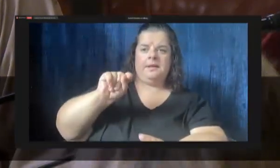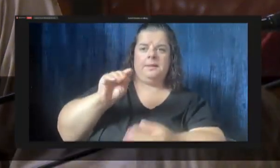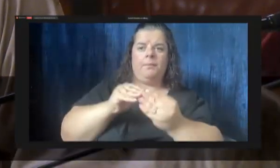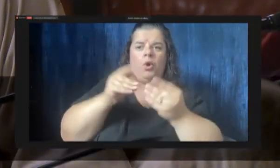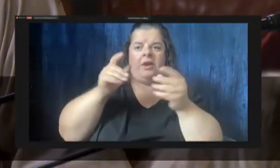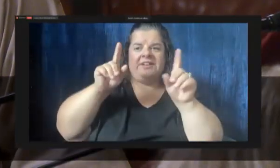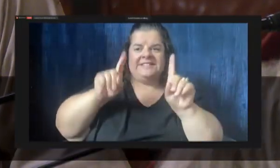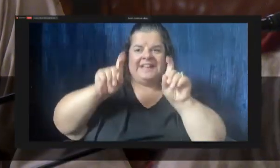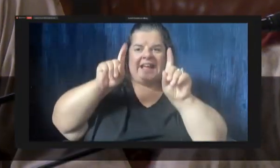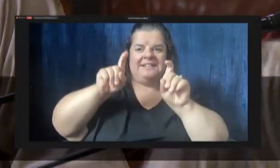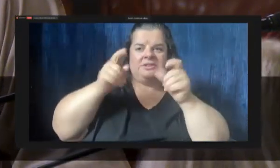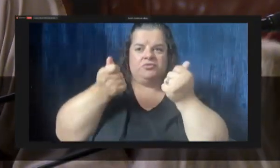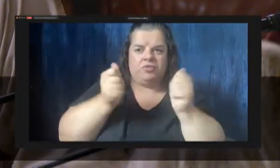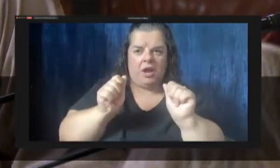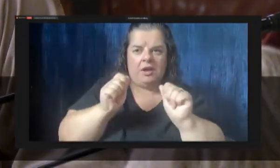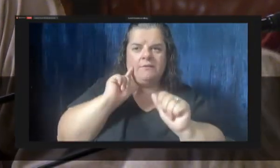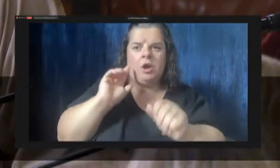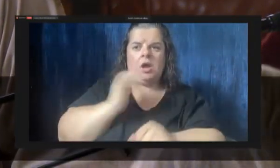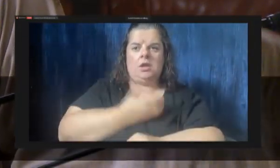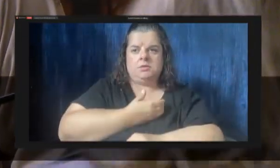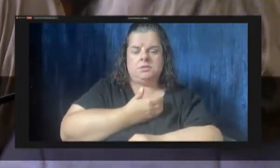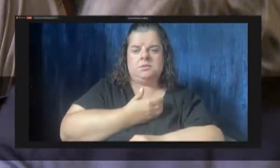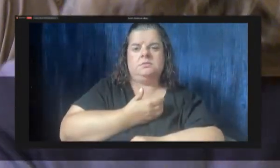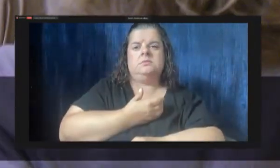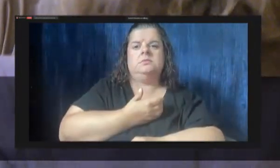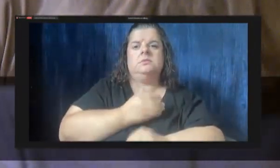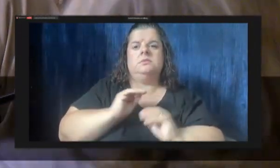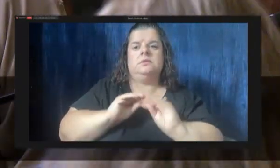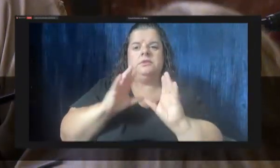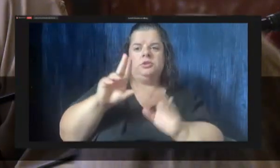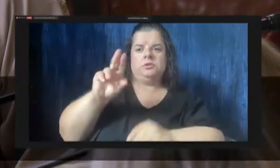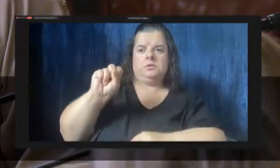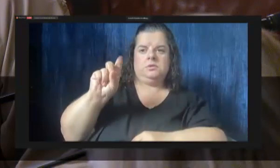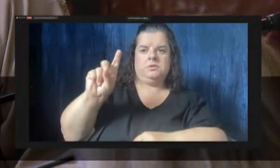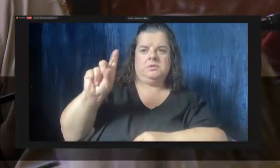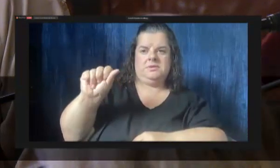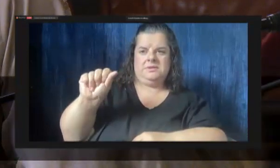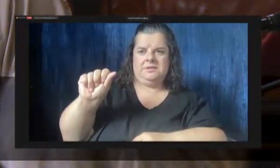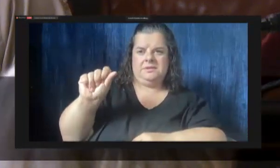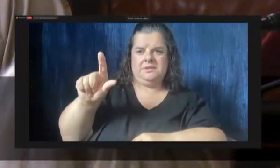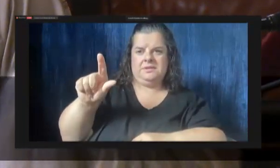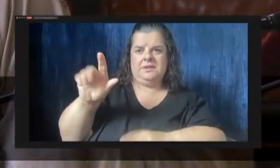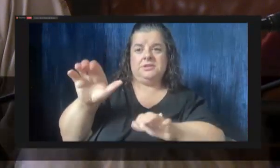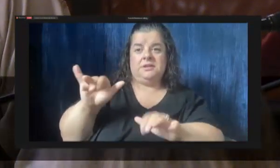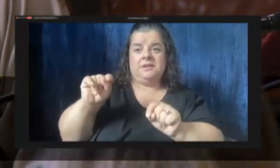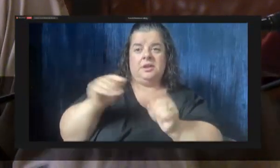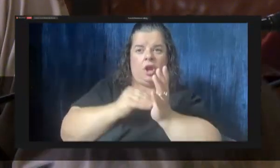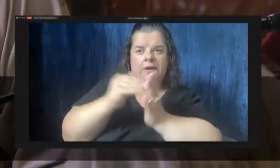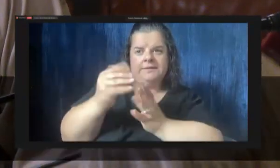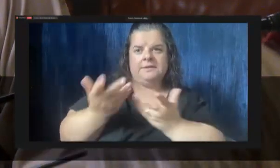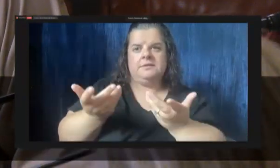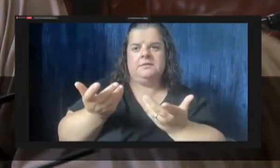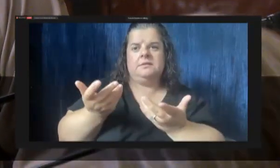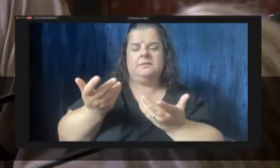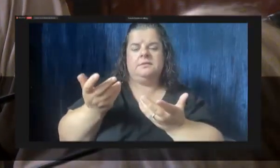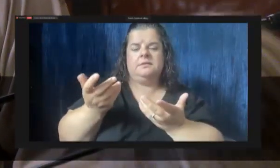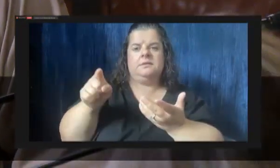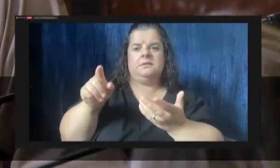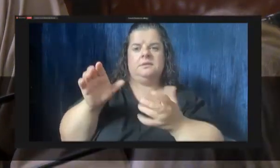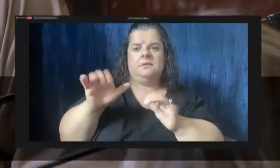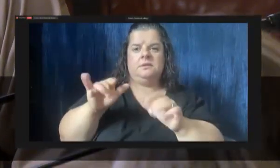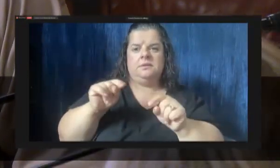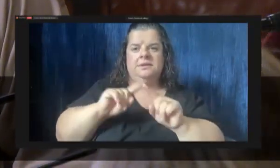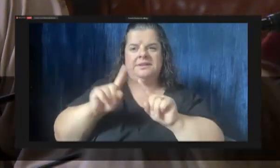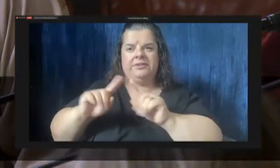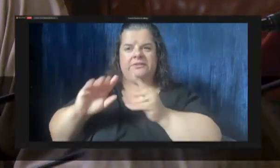for us. Obviously, the USDA does this all the time. They do this in different